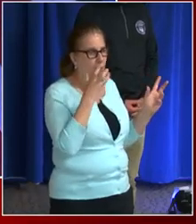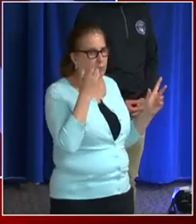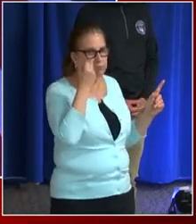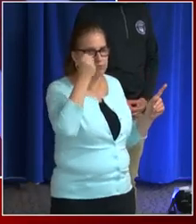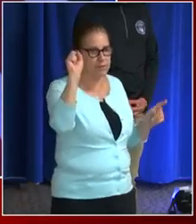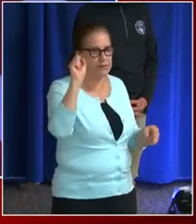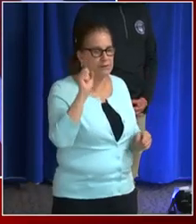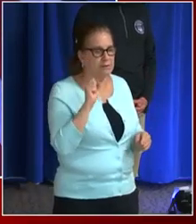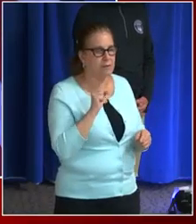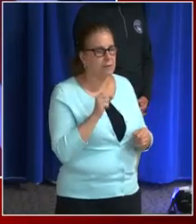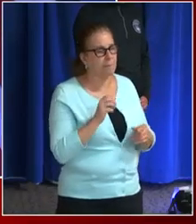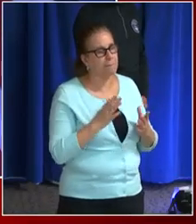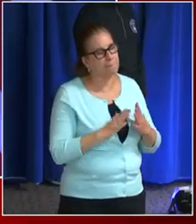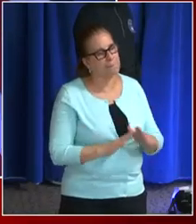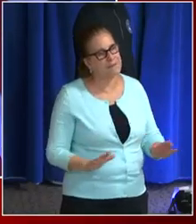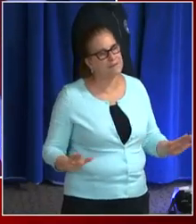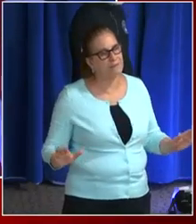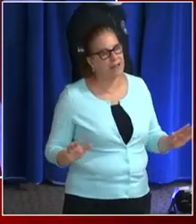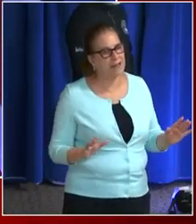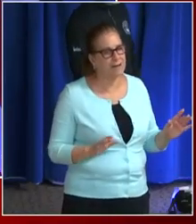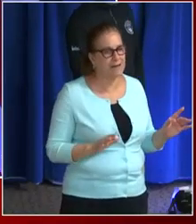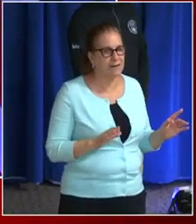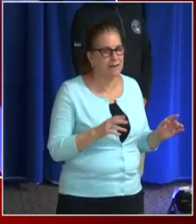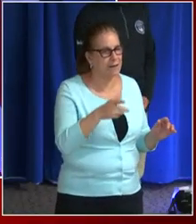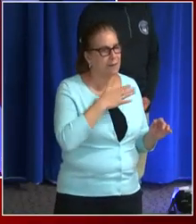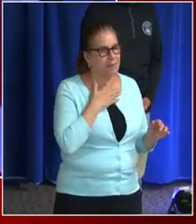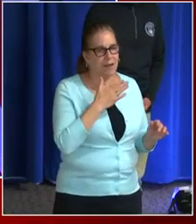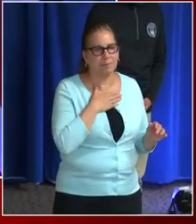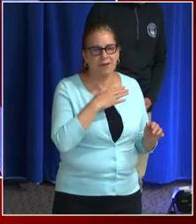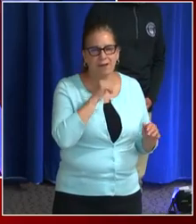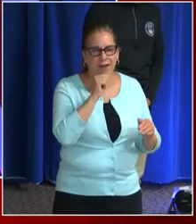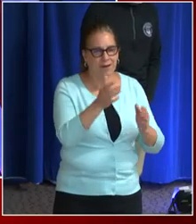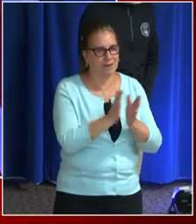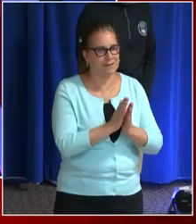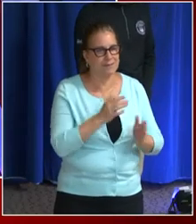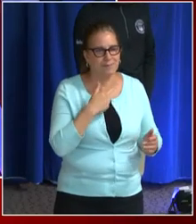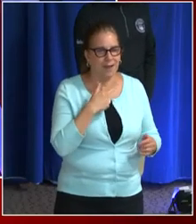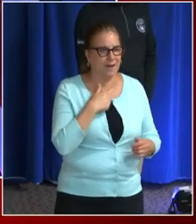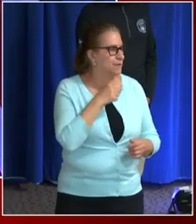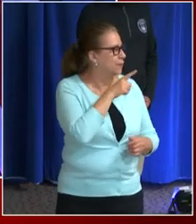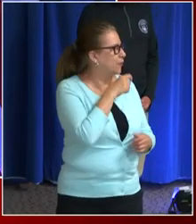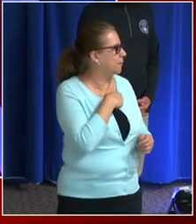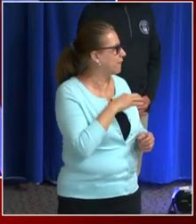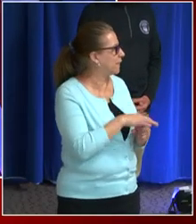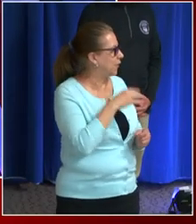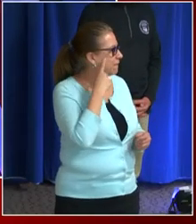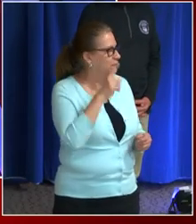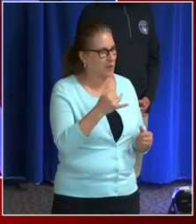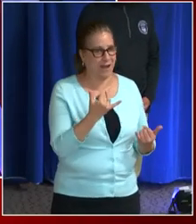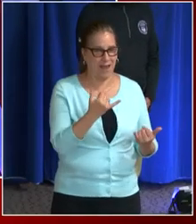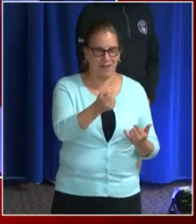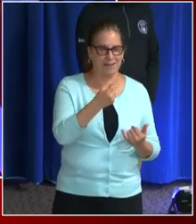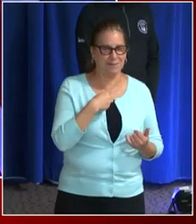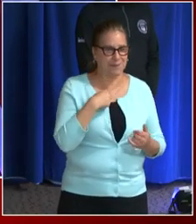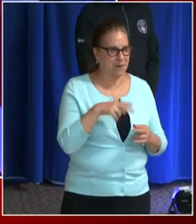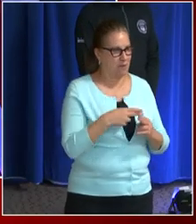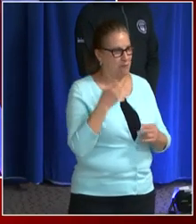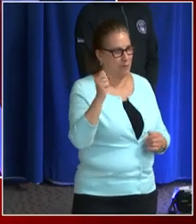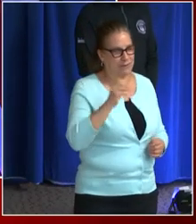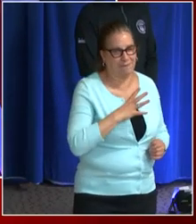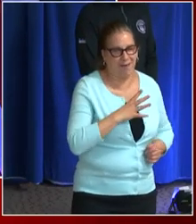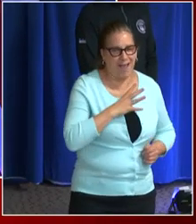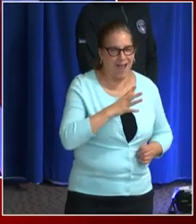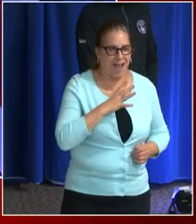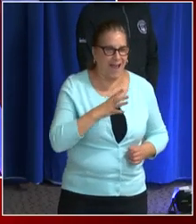you're not asking me who I'm voting for. I'll follow up on that. Thank you. Yeah, I thought it was an inappropriate question myself,